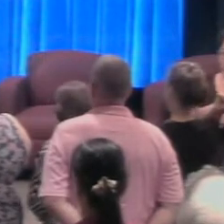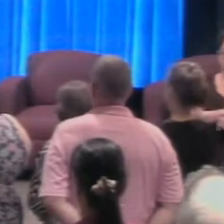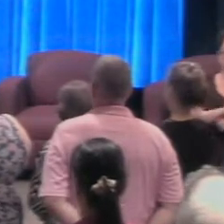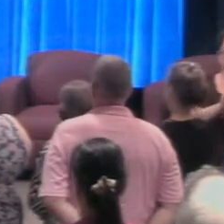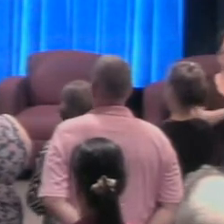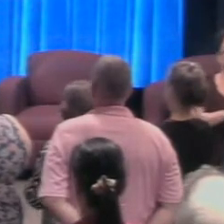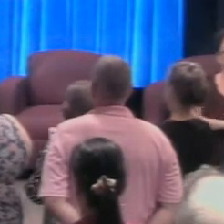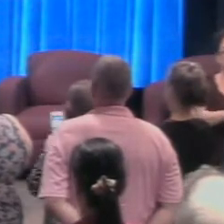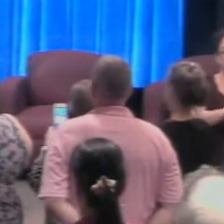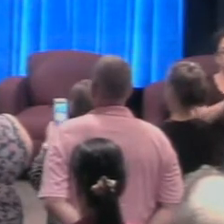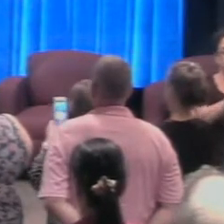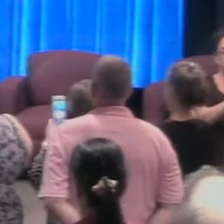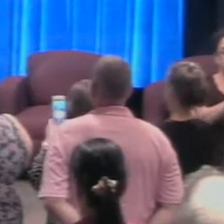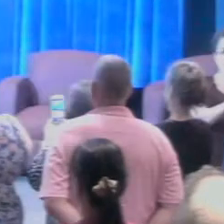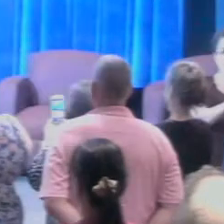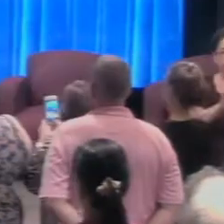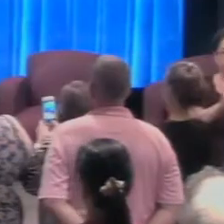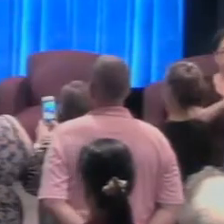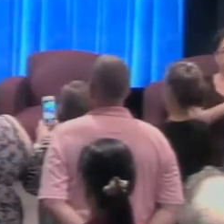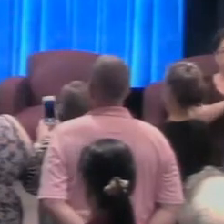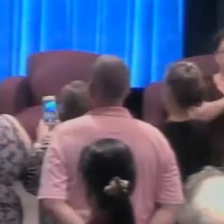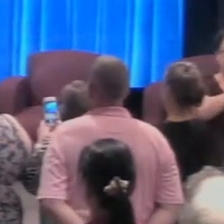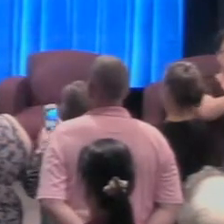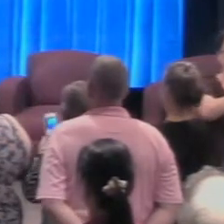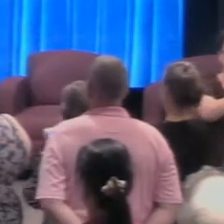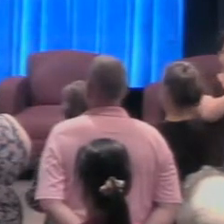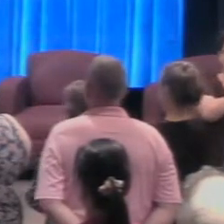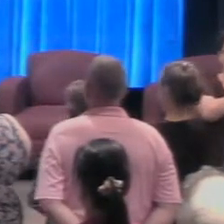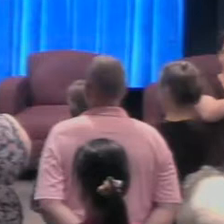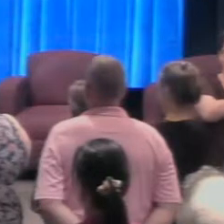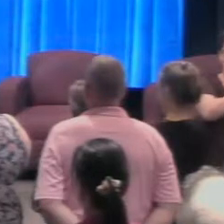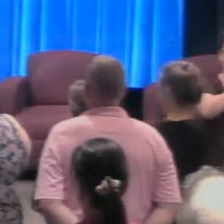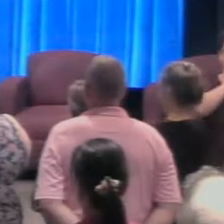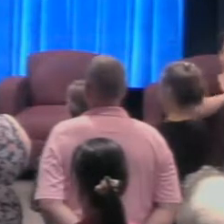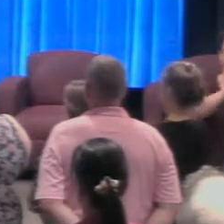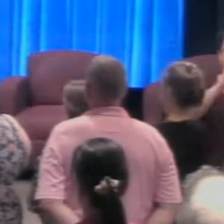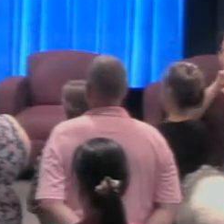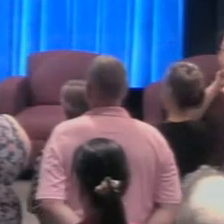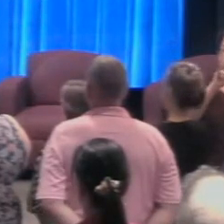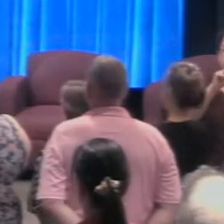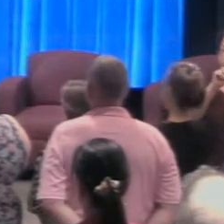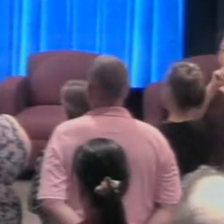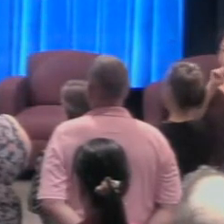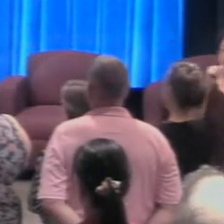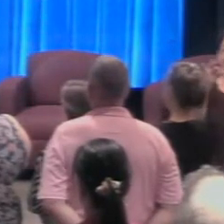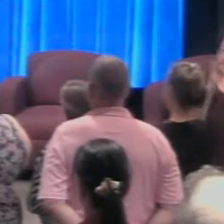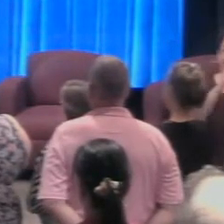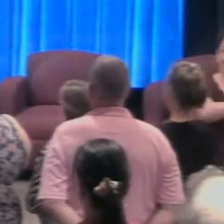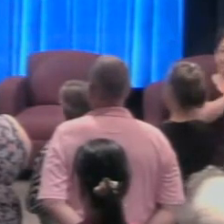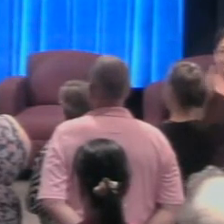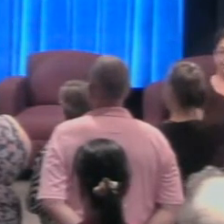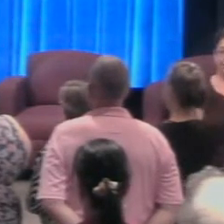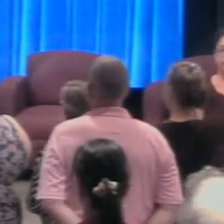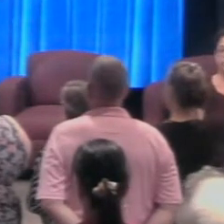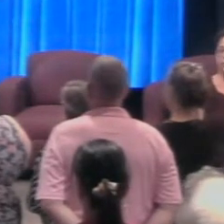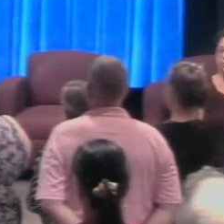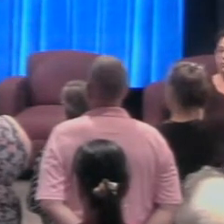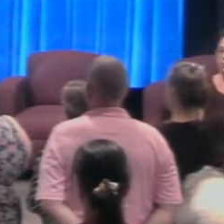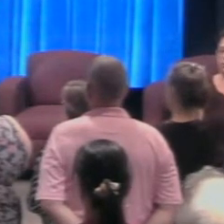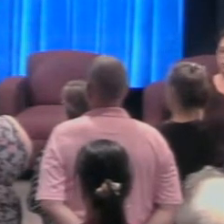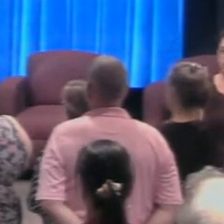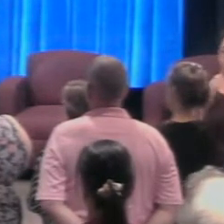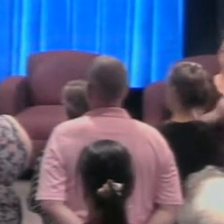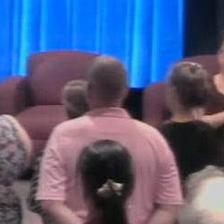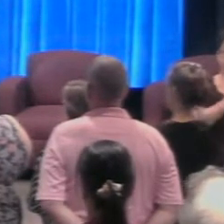United States Air Force from 10 October 1981 to 30 June 2019, most notably as Development System